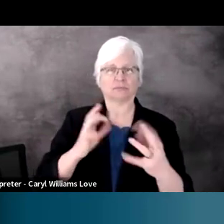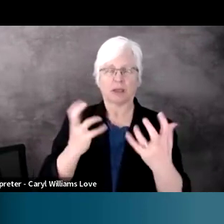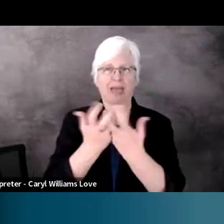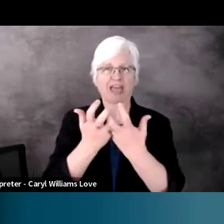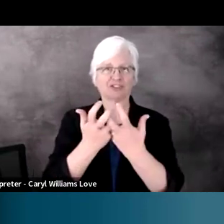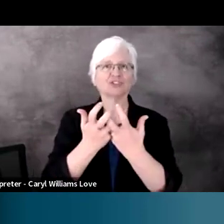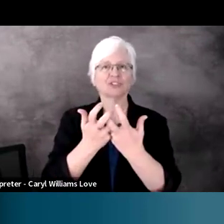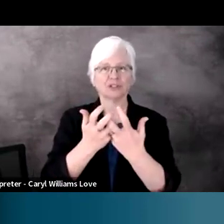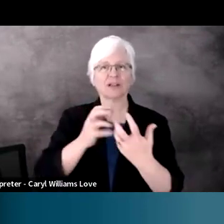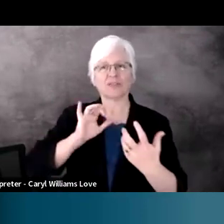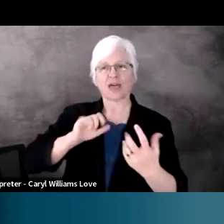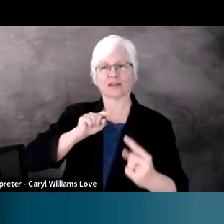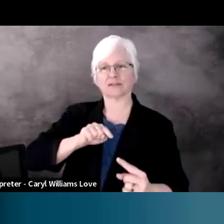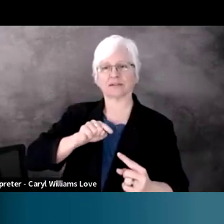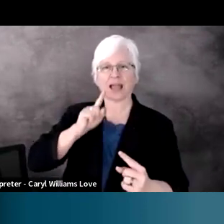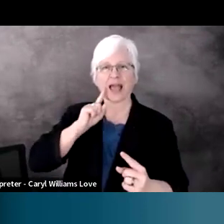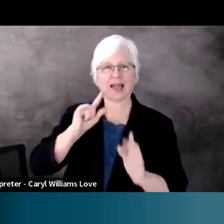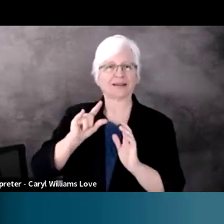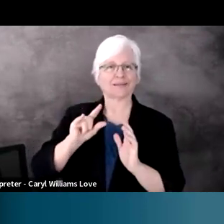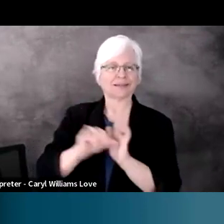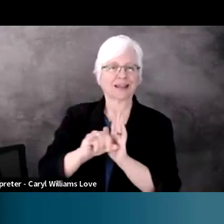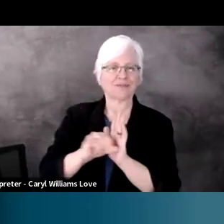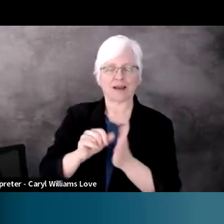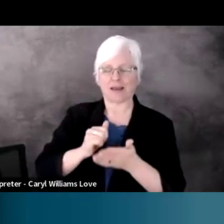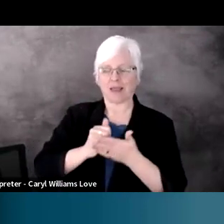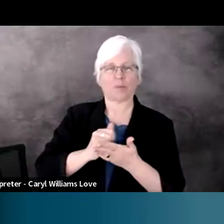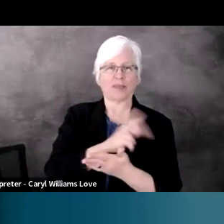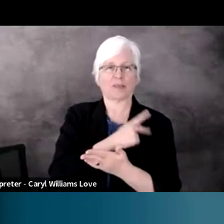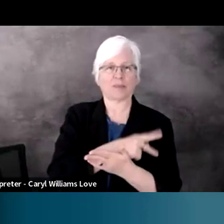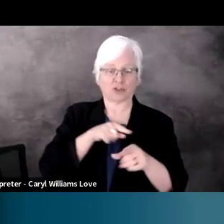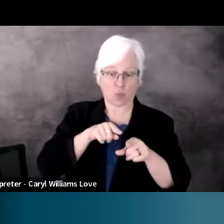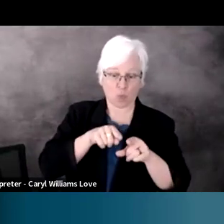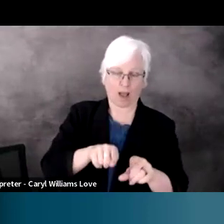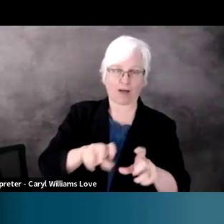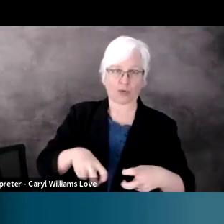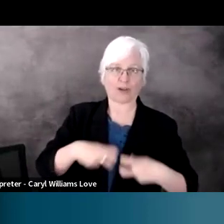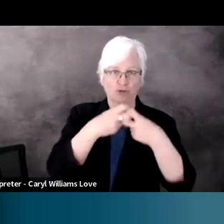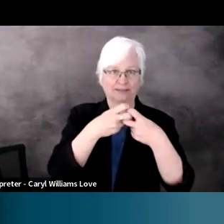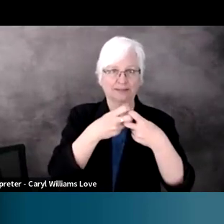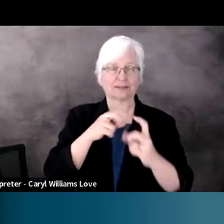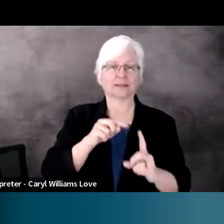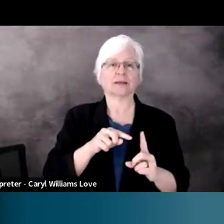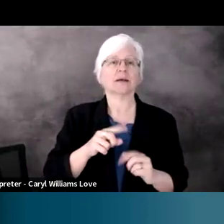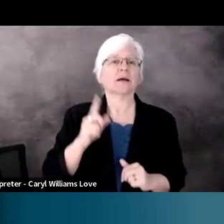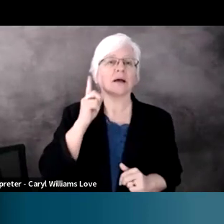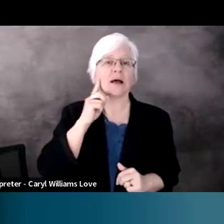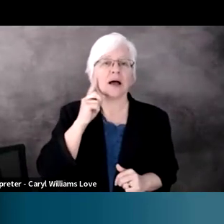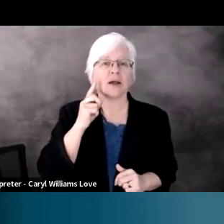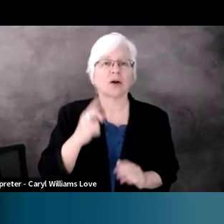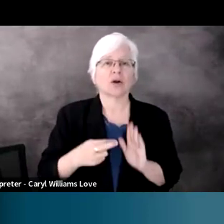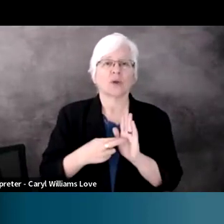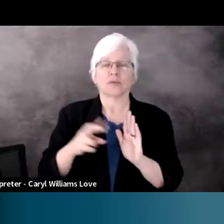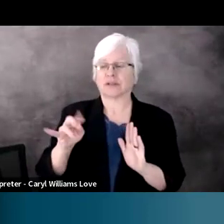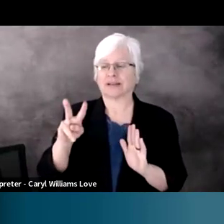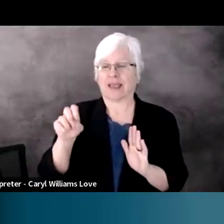that's sort of identifying and helping patients in crisis. I think I heard Rep. Davis say that a majority of these,